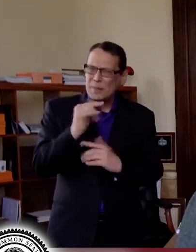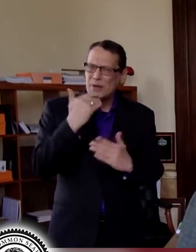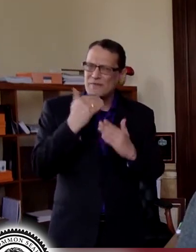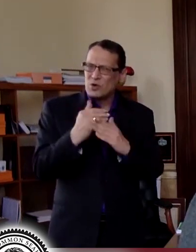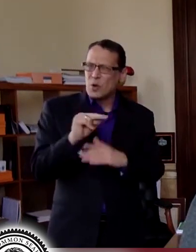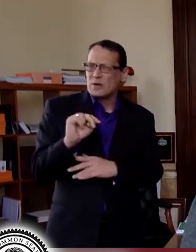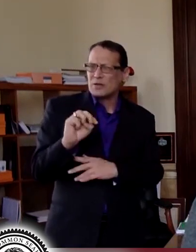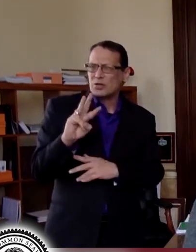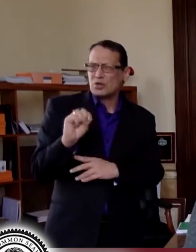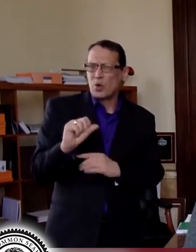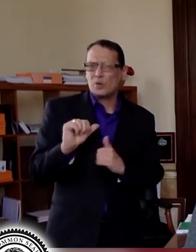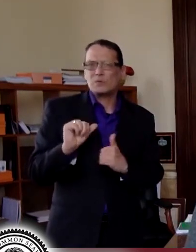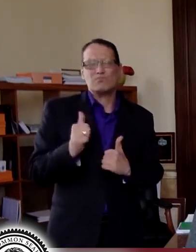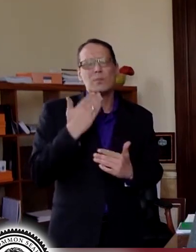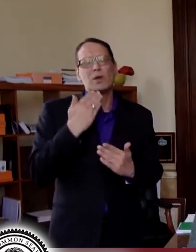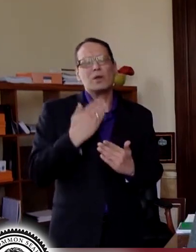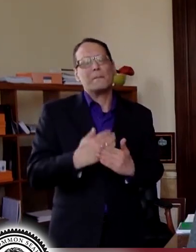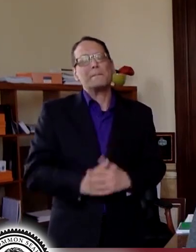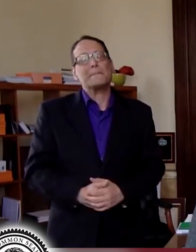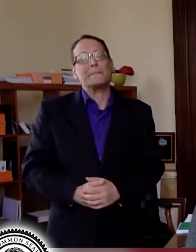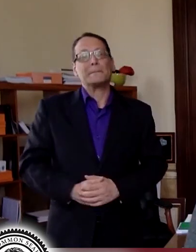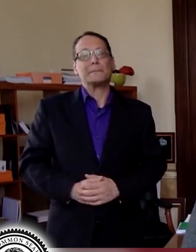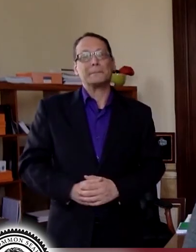news here today.